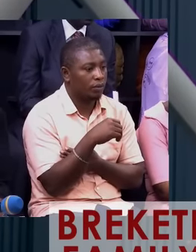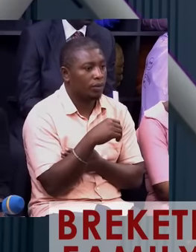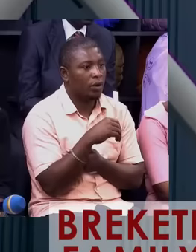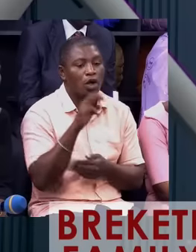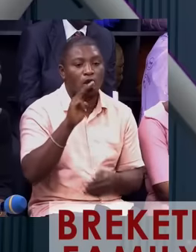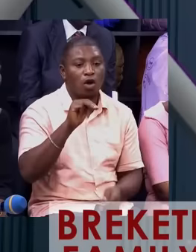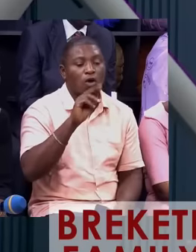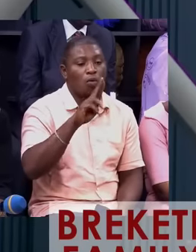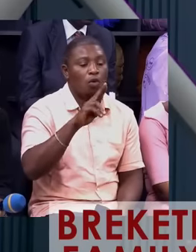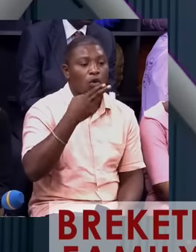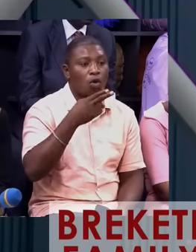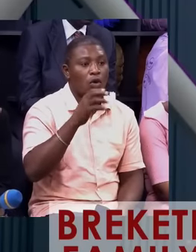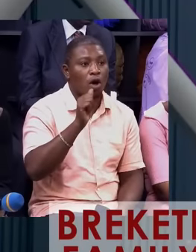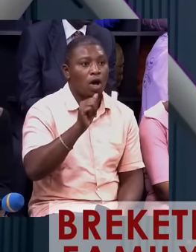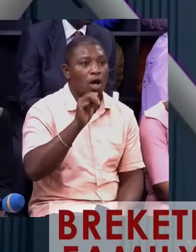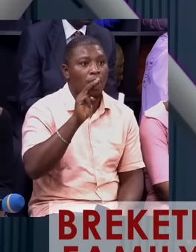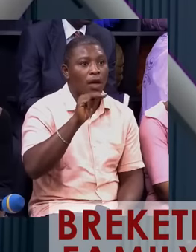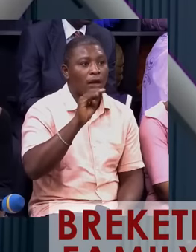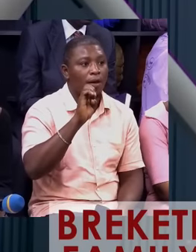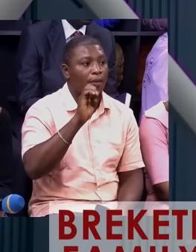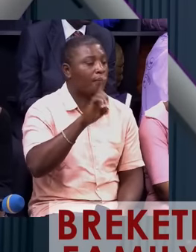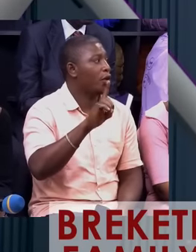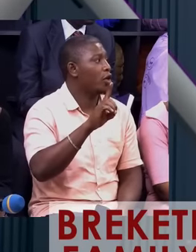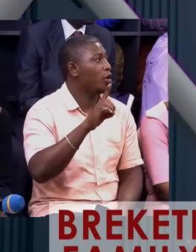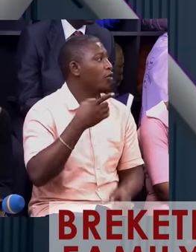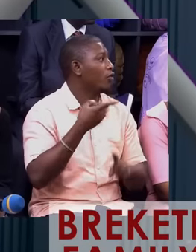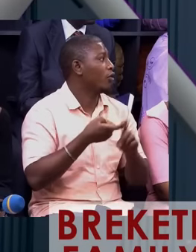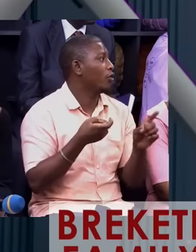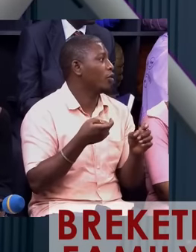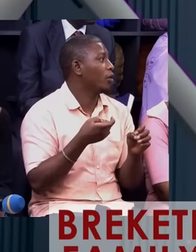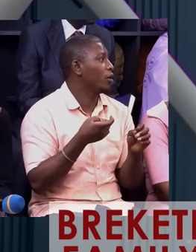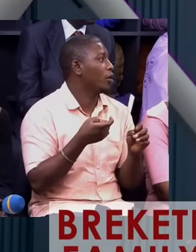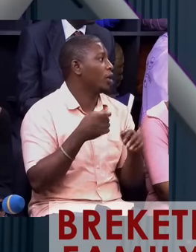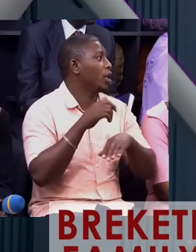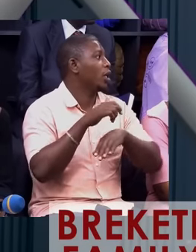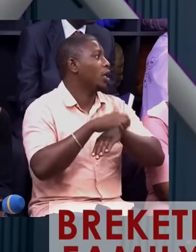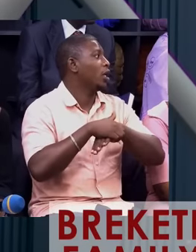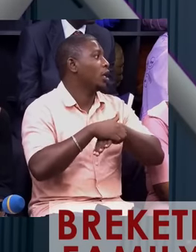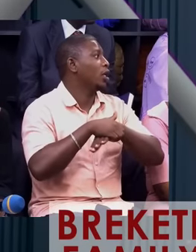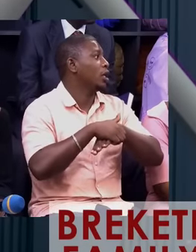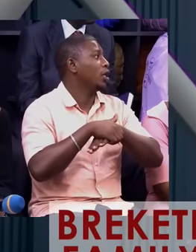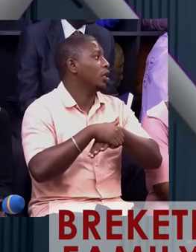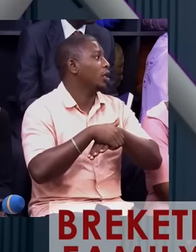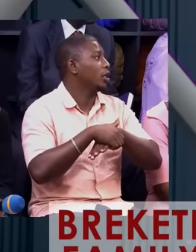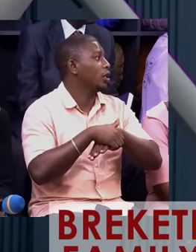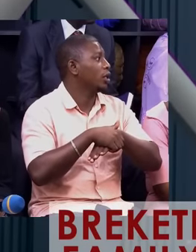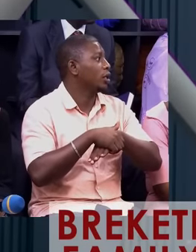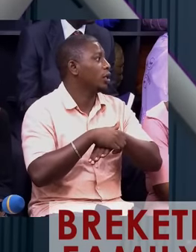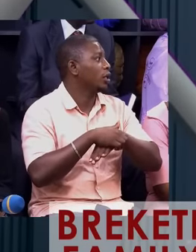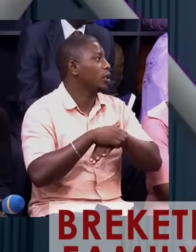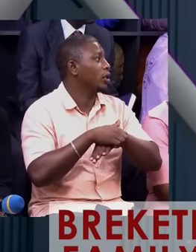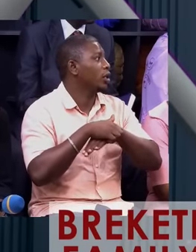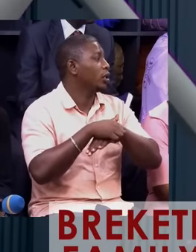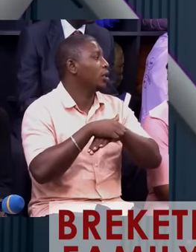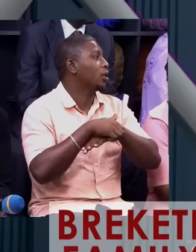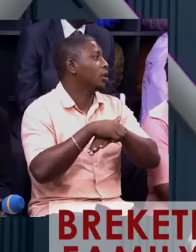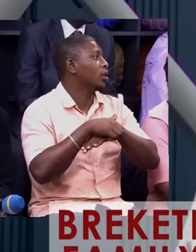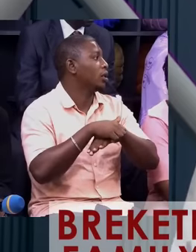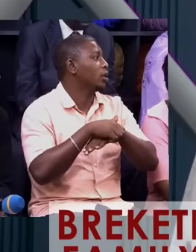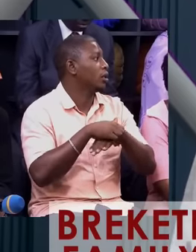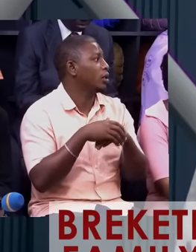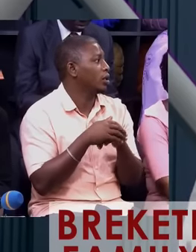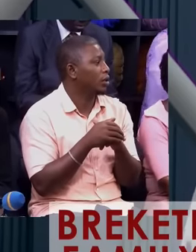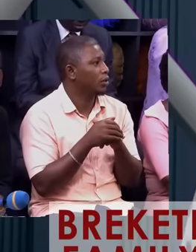this mhamed Kady I'm calling you from England from from England Muhammad